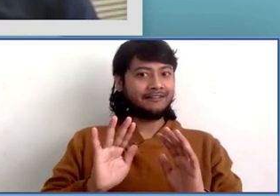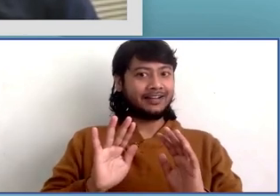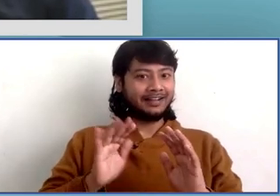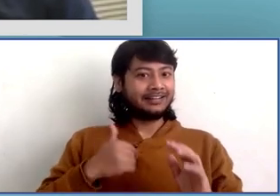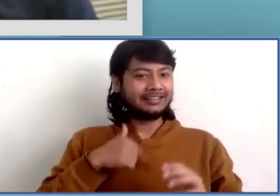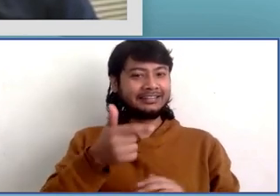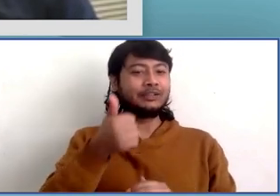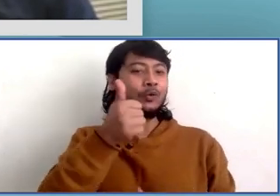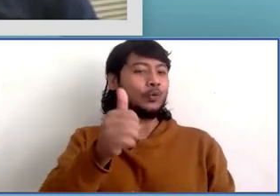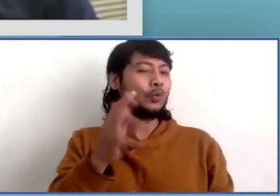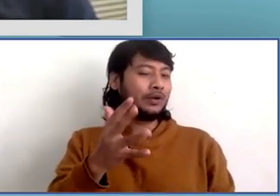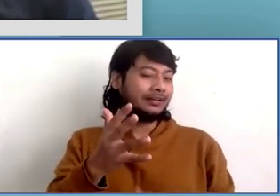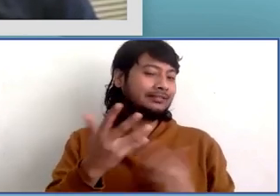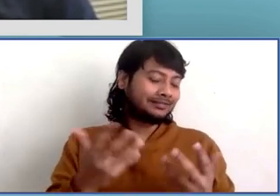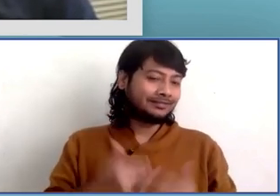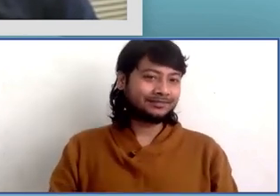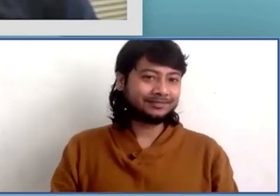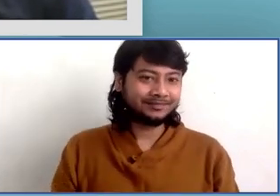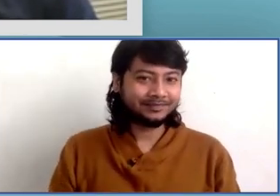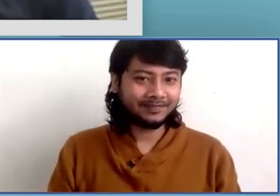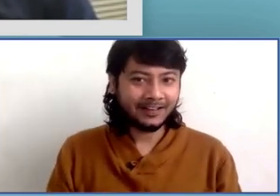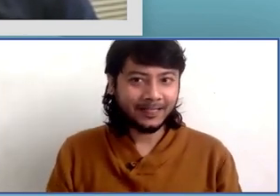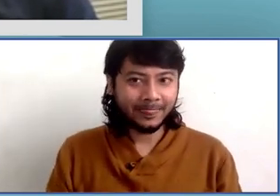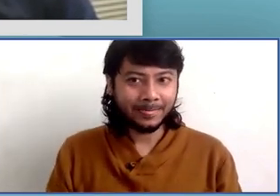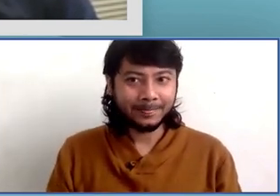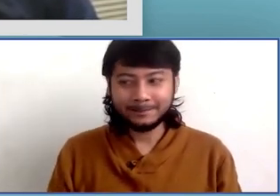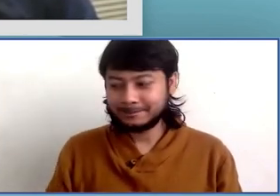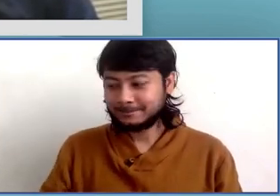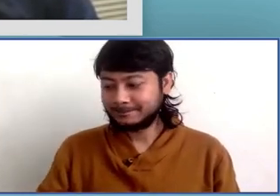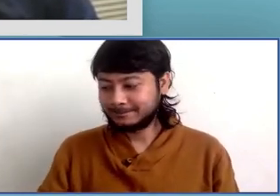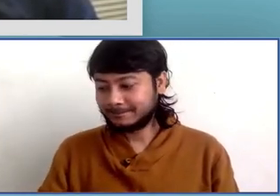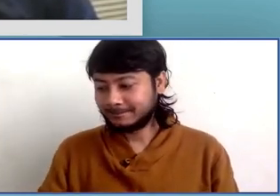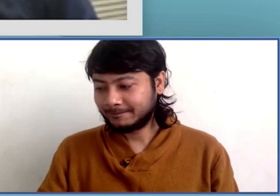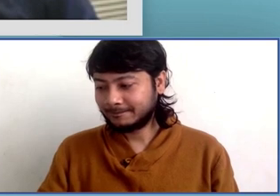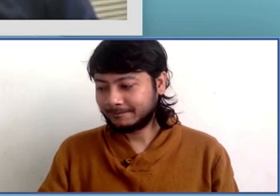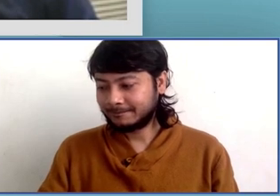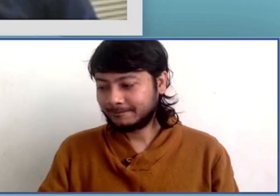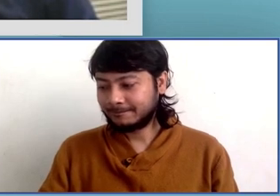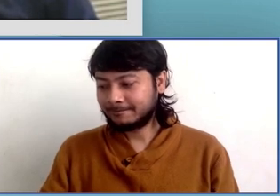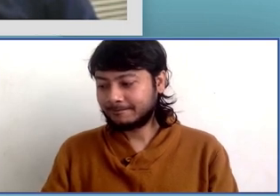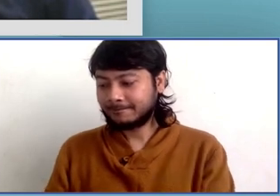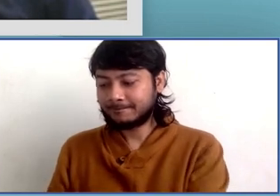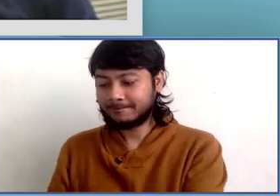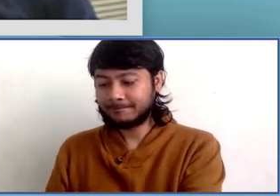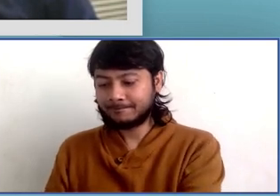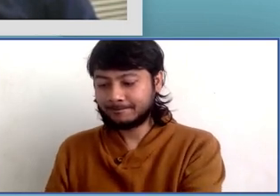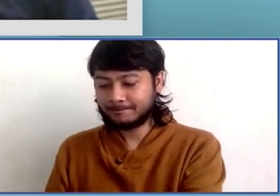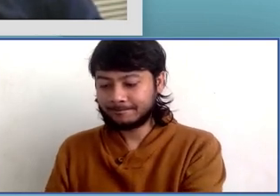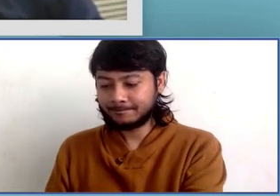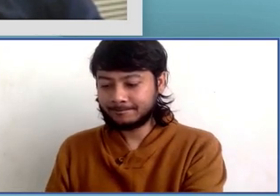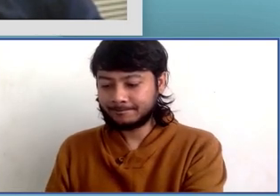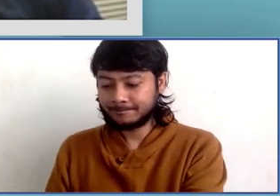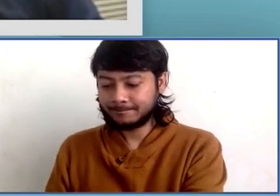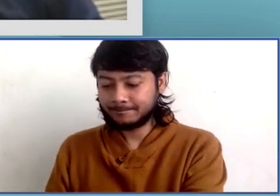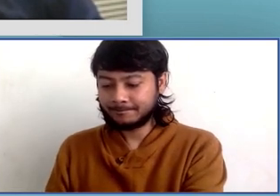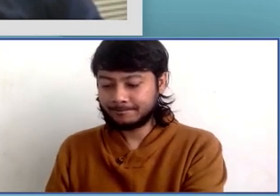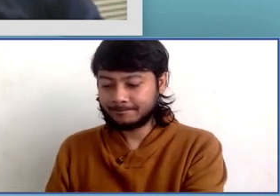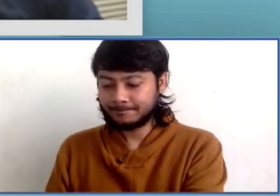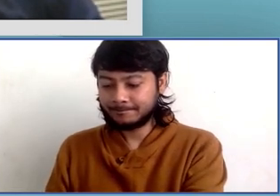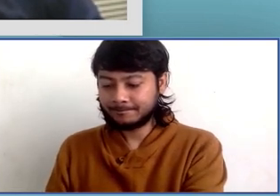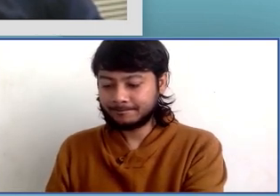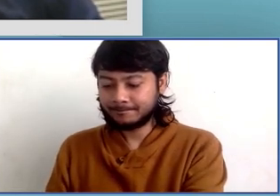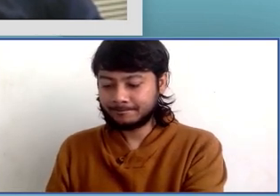when pressure comes, I sit with the sand, 2-3 minutes breathing. One game,